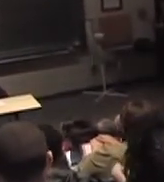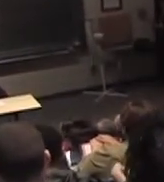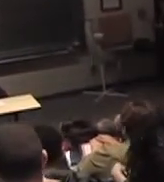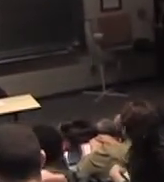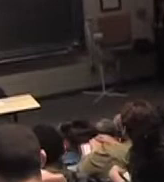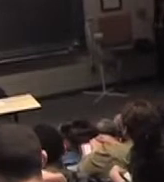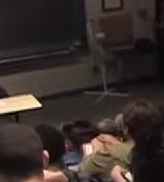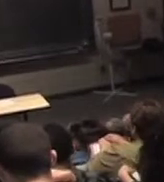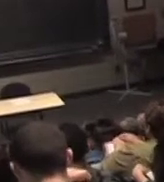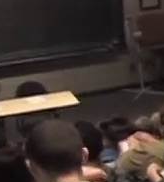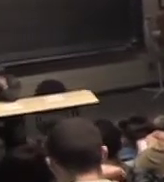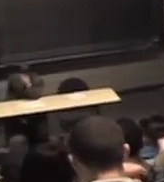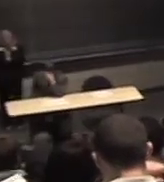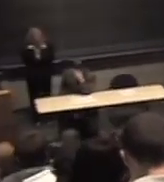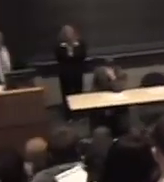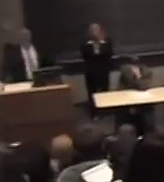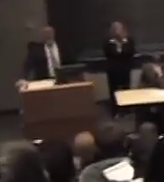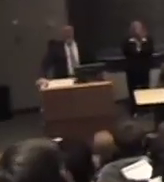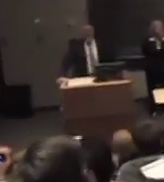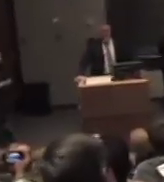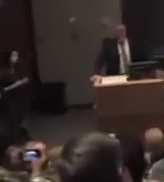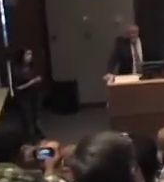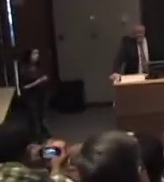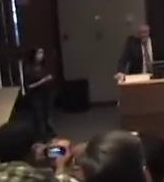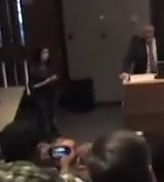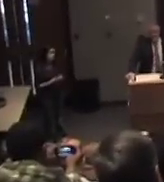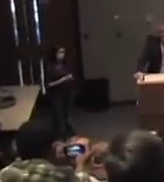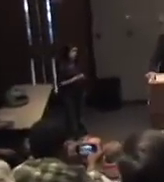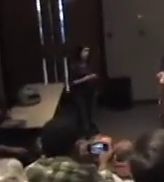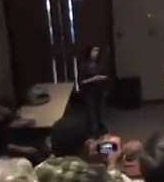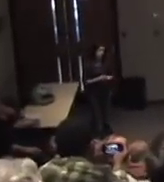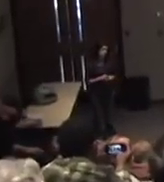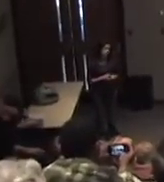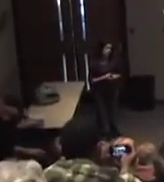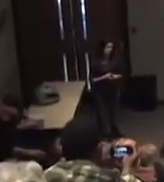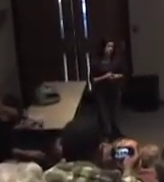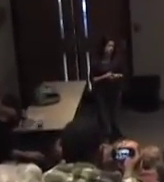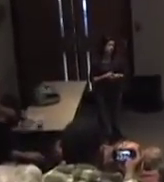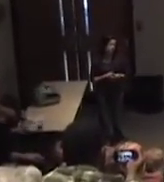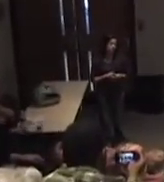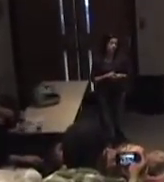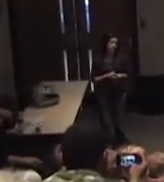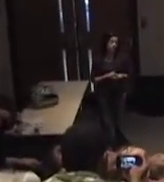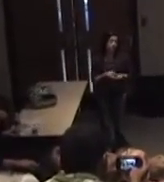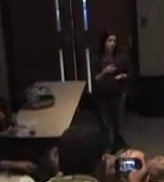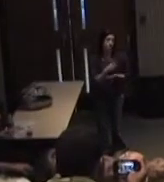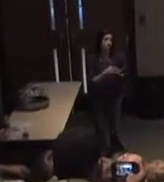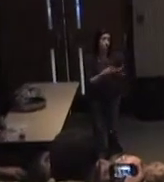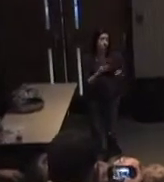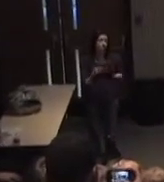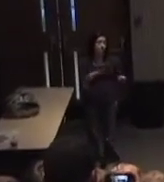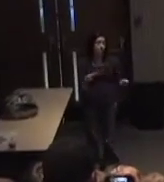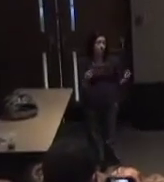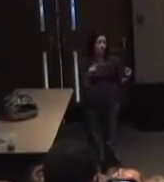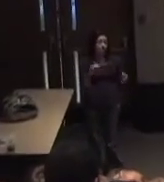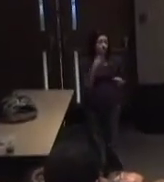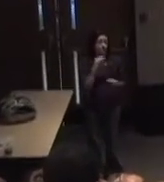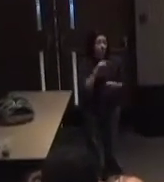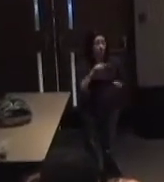Gulf? Not a whole lot. I honestly believe that some of the people argue that, that's why we went to